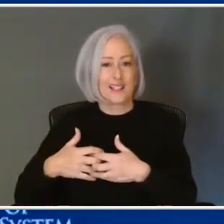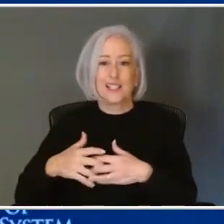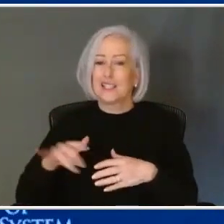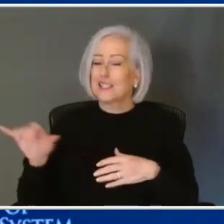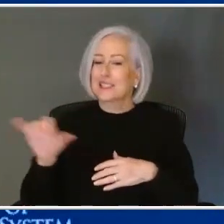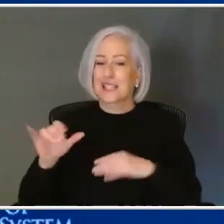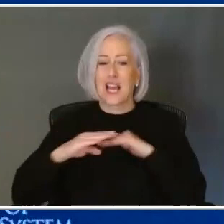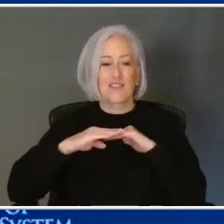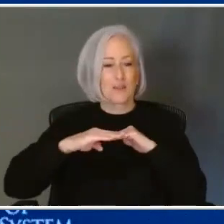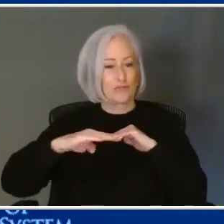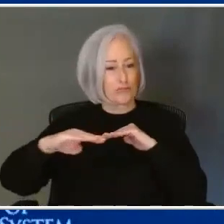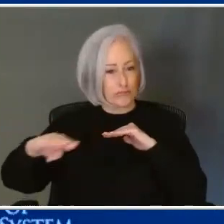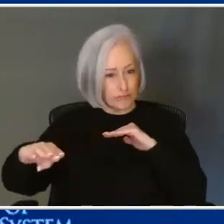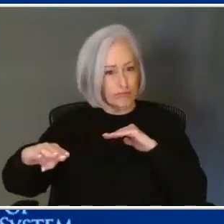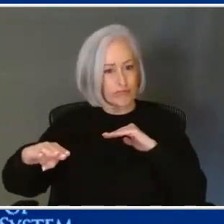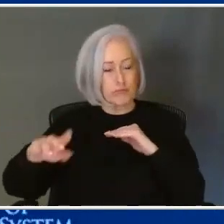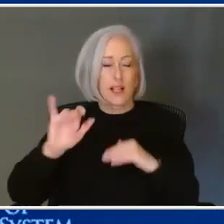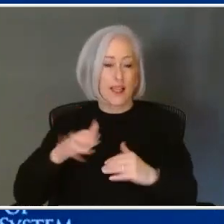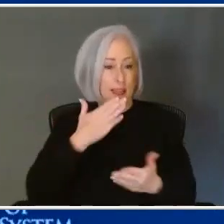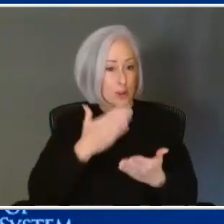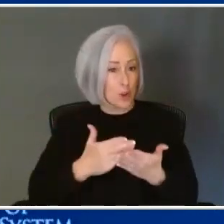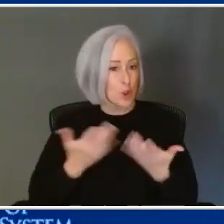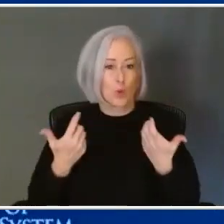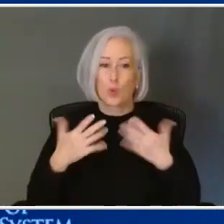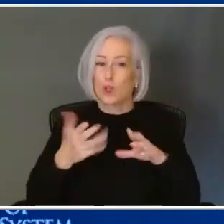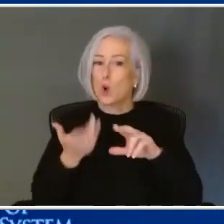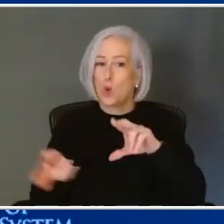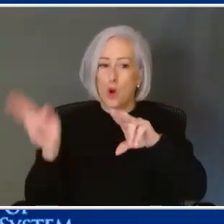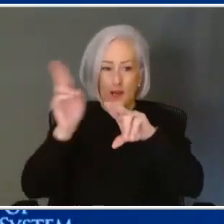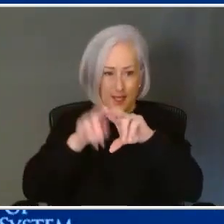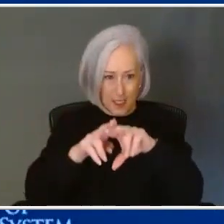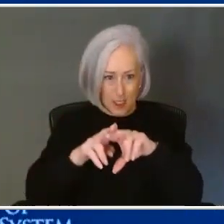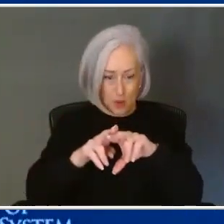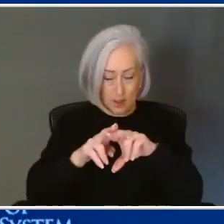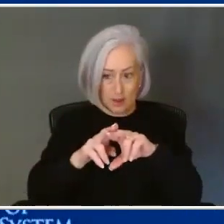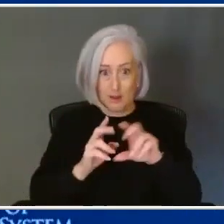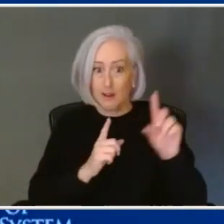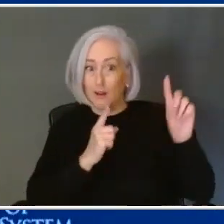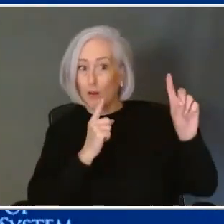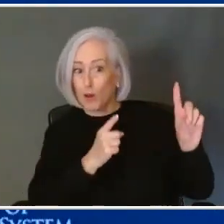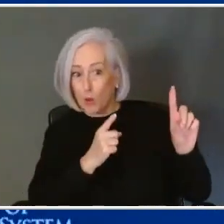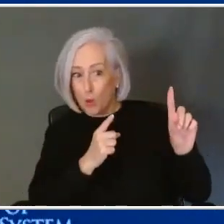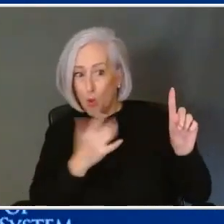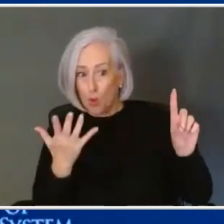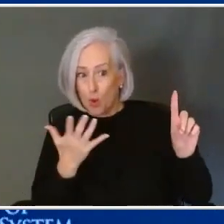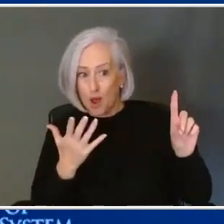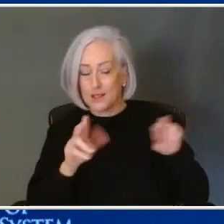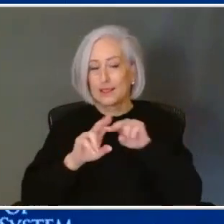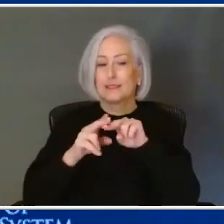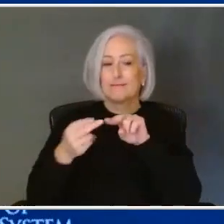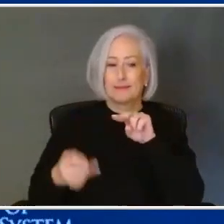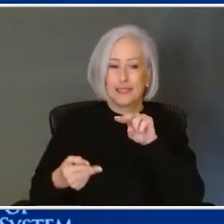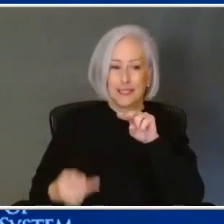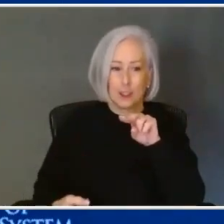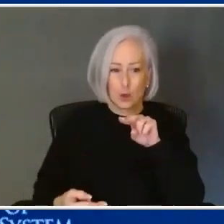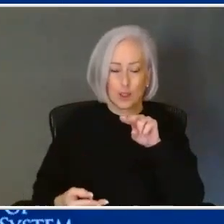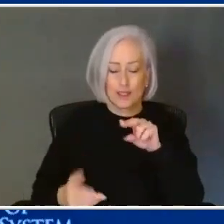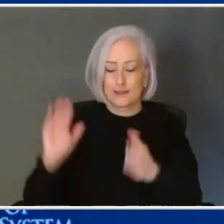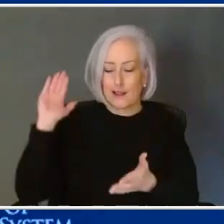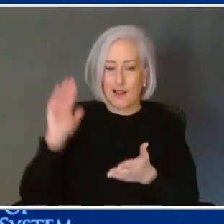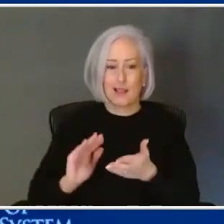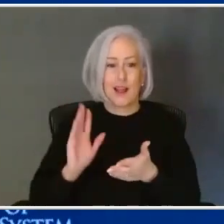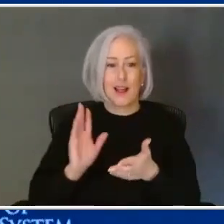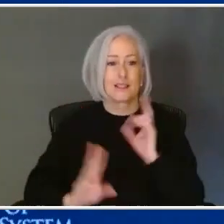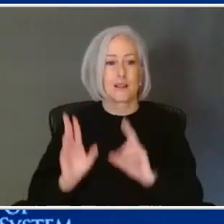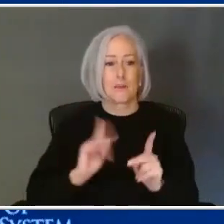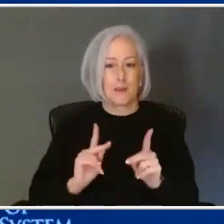good. We don't want to see an increase, and we would certainly like to see a decrease. Less and less people in the hospital with symptoms from COVID